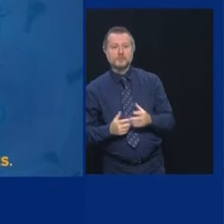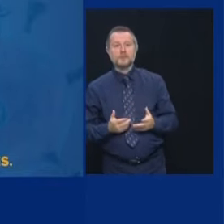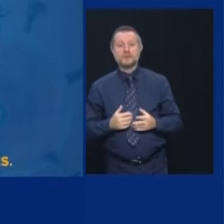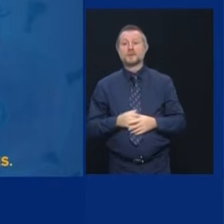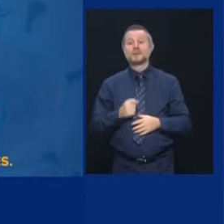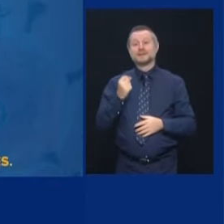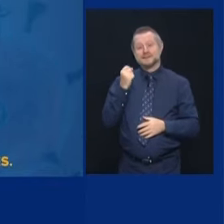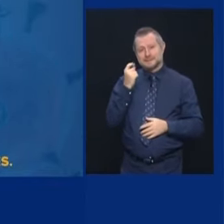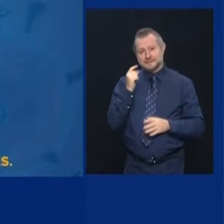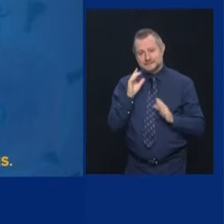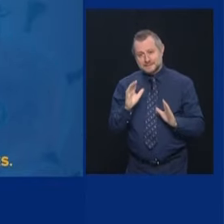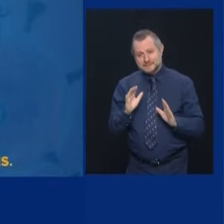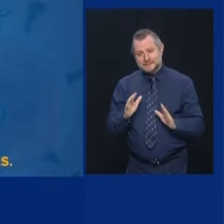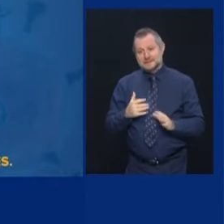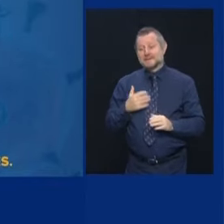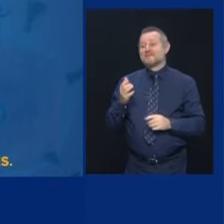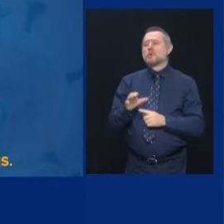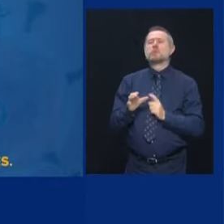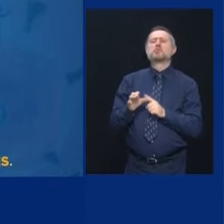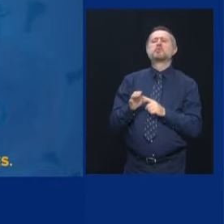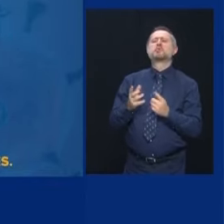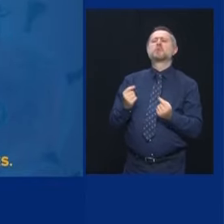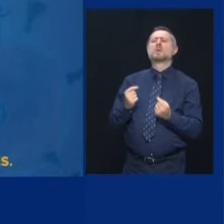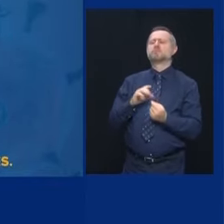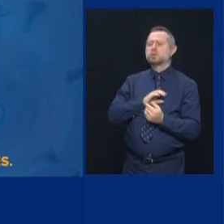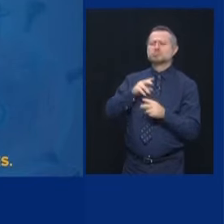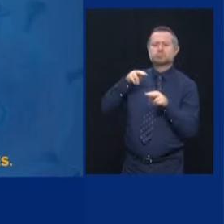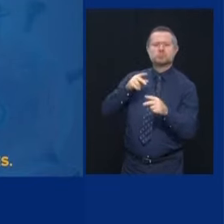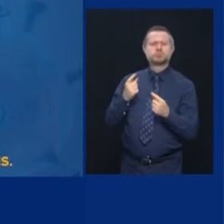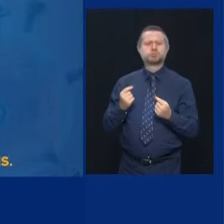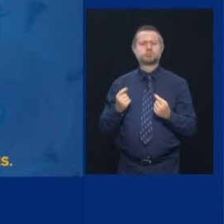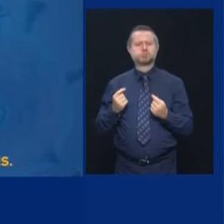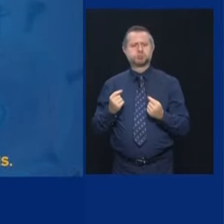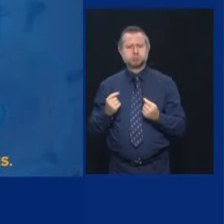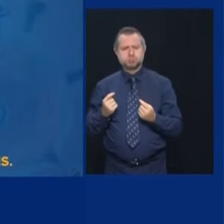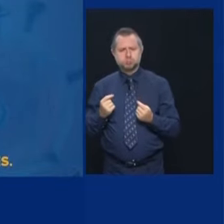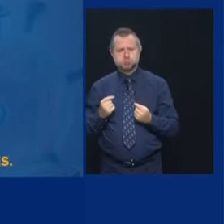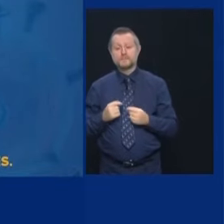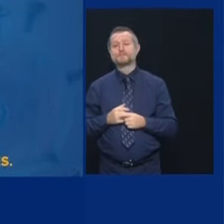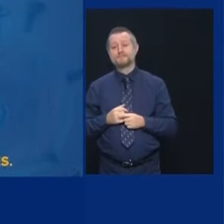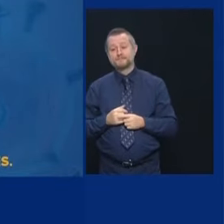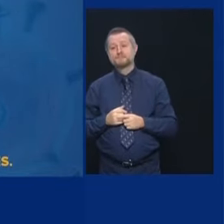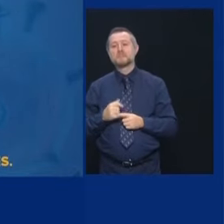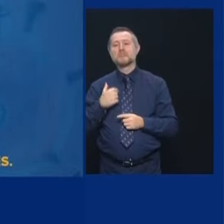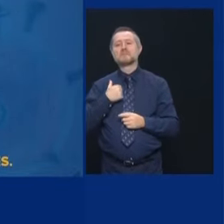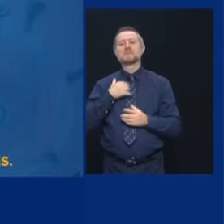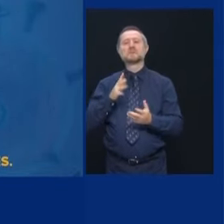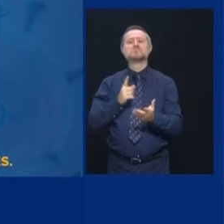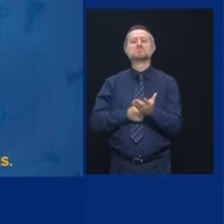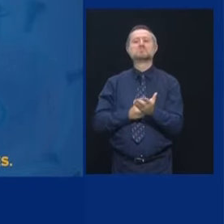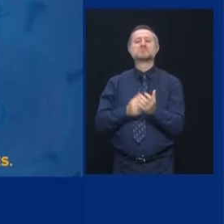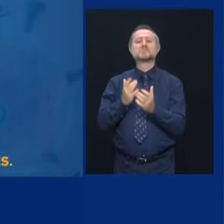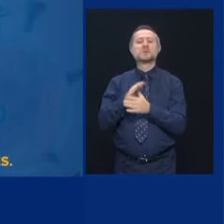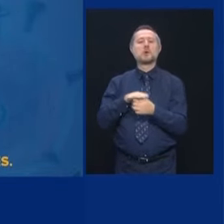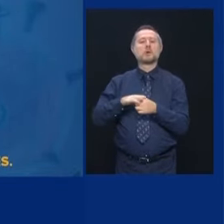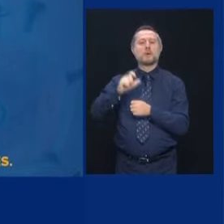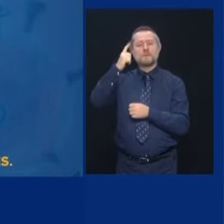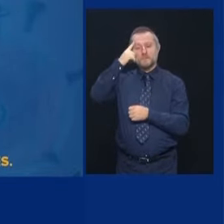Enforcement is enforcement. I've said this to you. I have this conversation with local officials all day long.